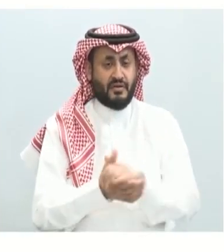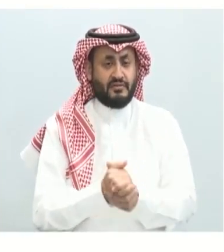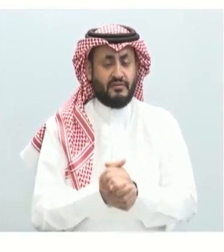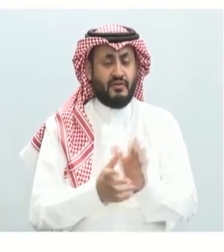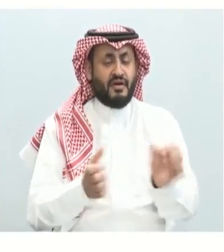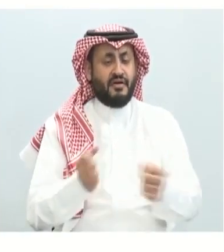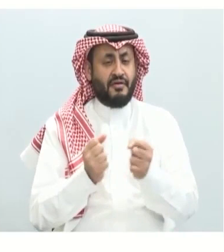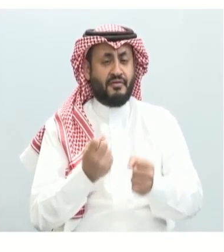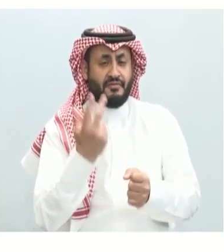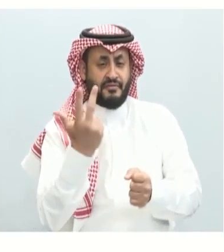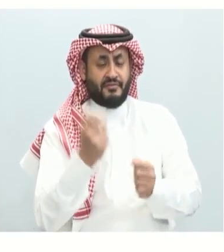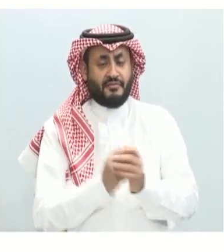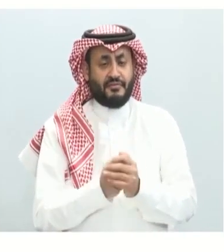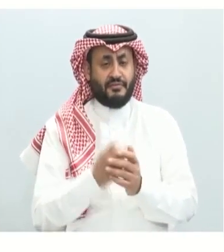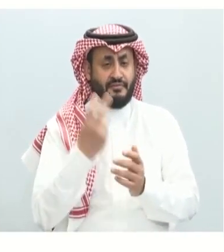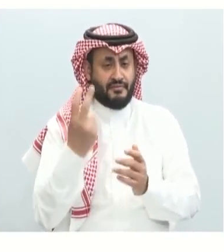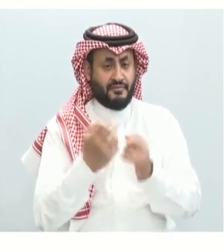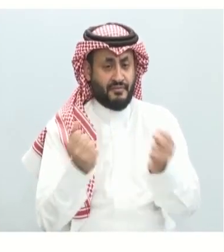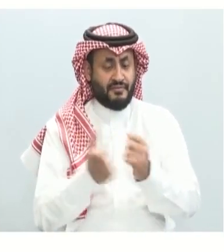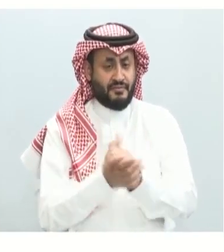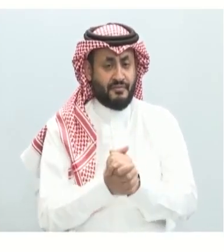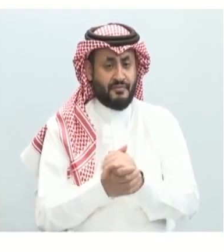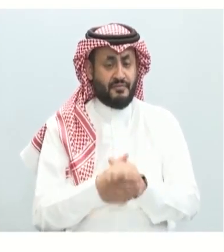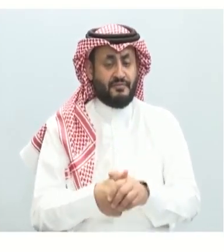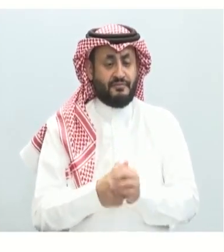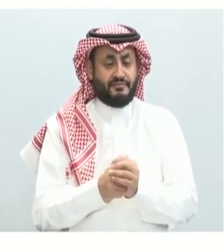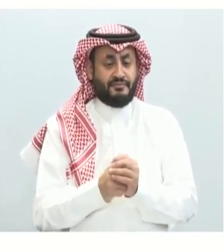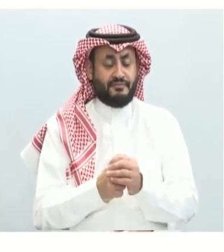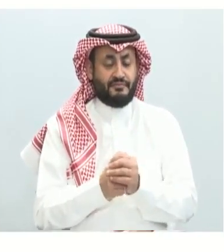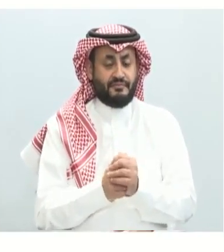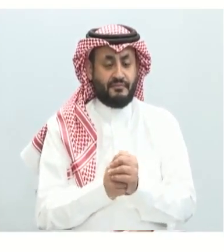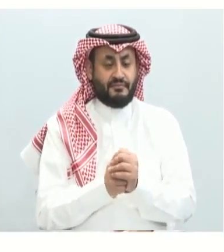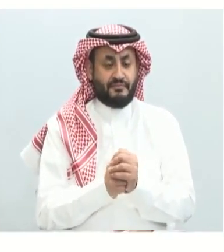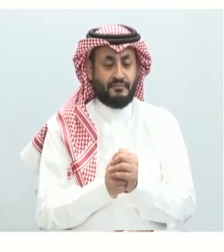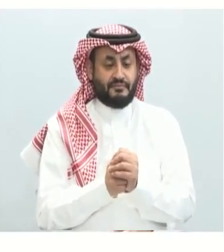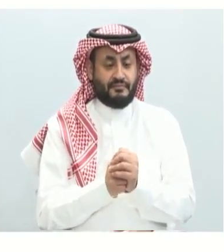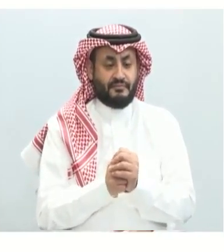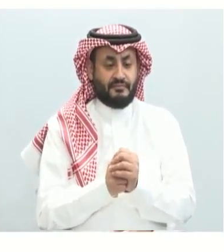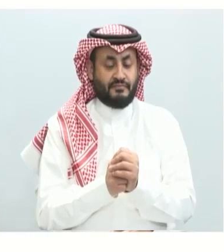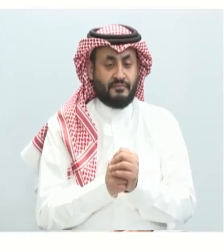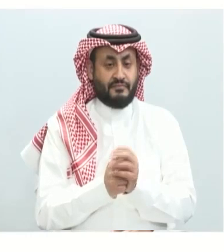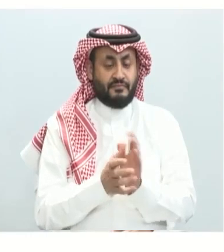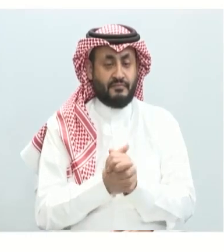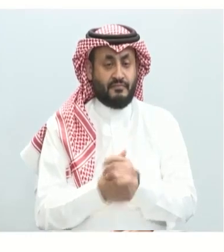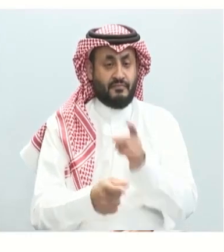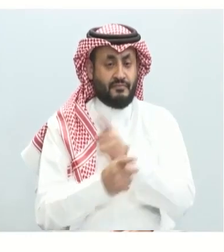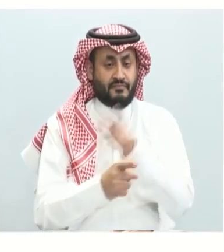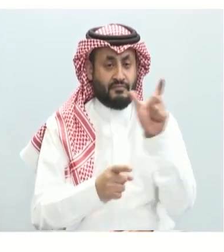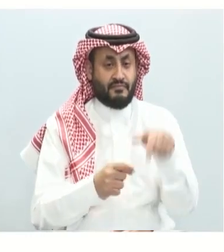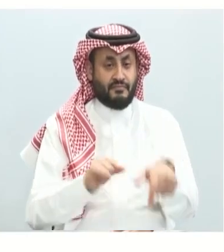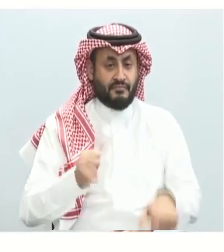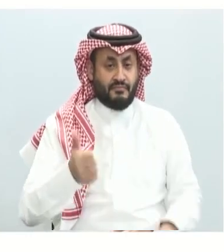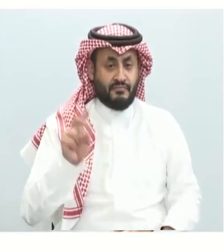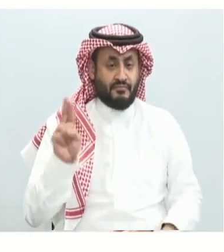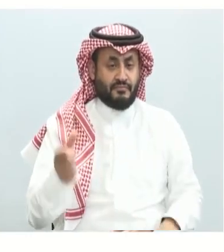we will cover the second enrichment, which is Enrichments 2. And it will be presented by me, teacher Mazen